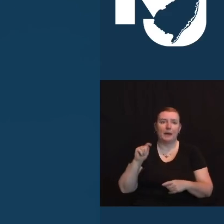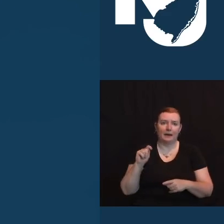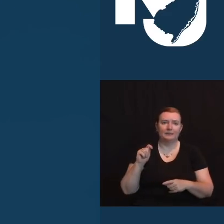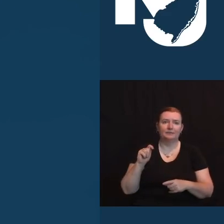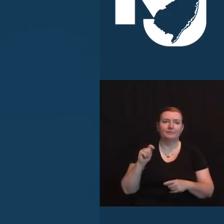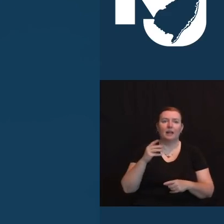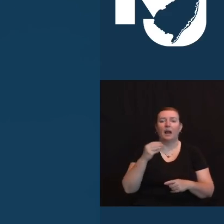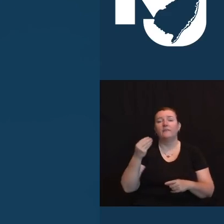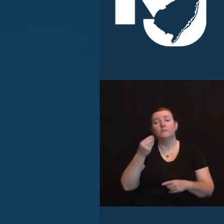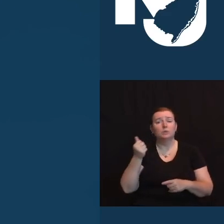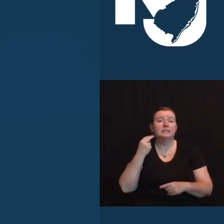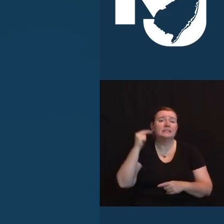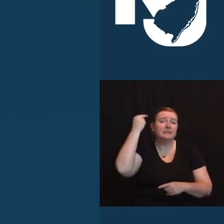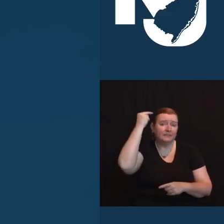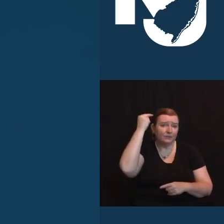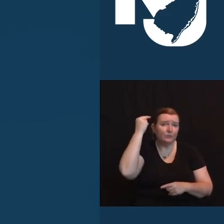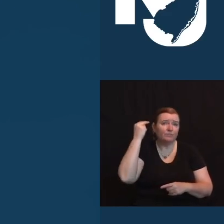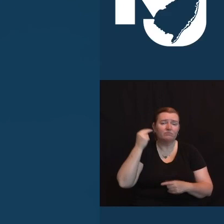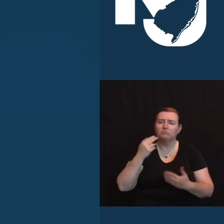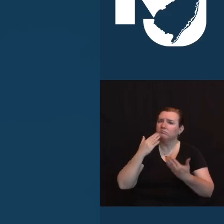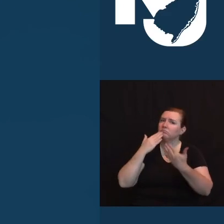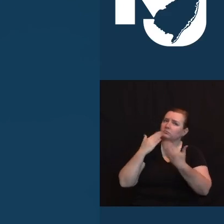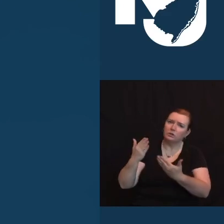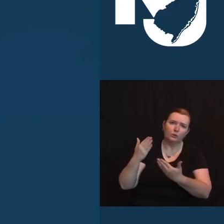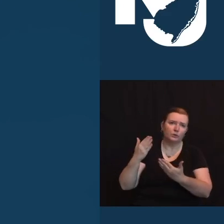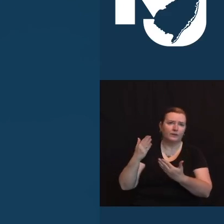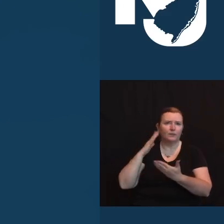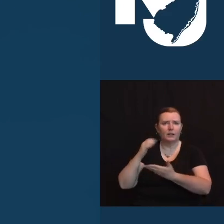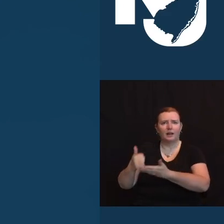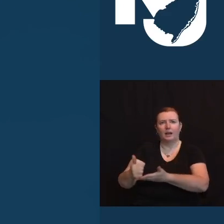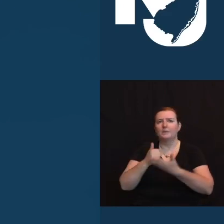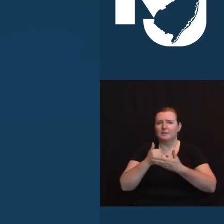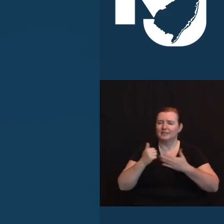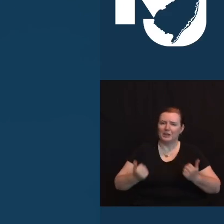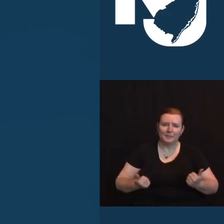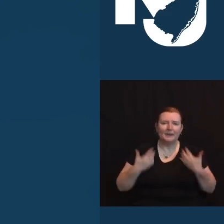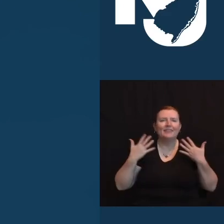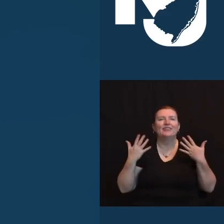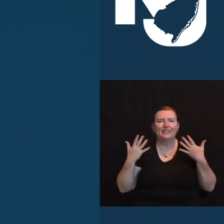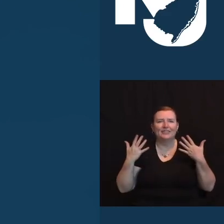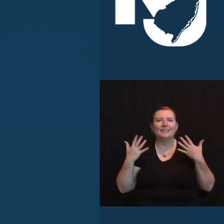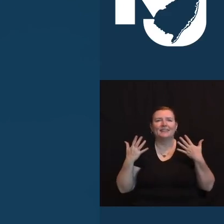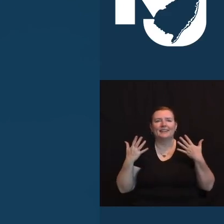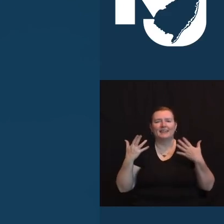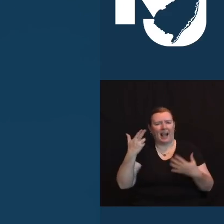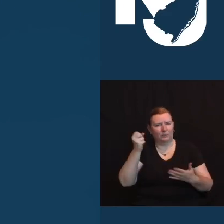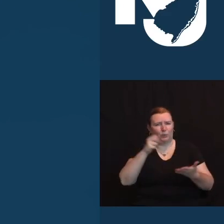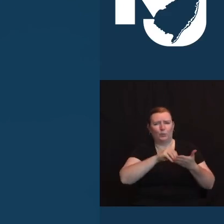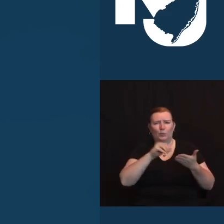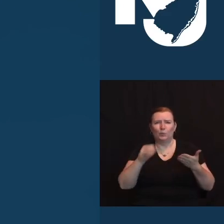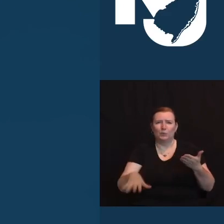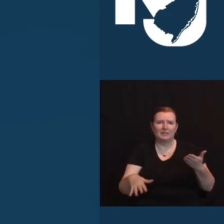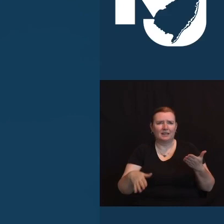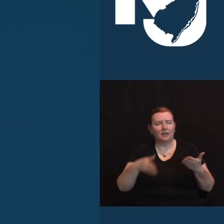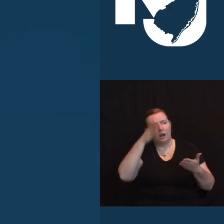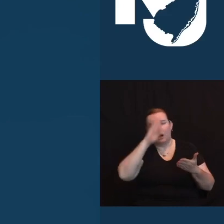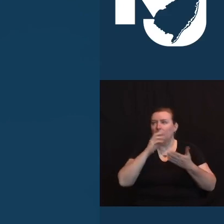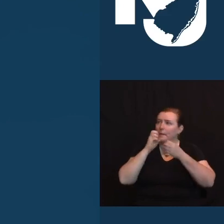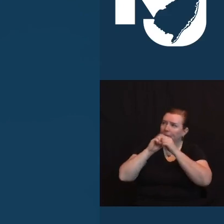We thank Joe for a career spent inspiring young minds to love our common history. May God bless him and watch over him and his